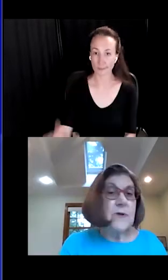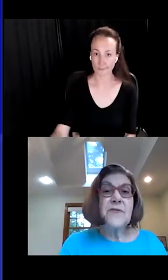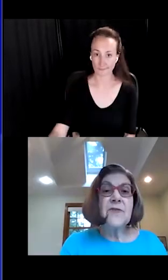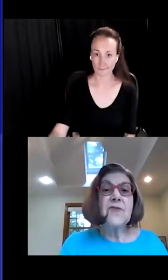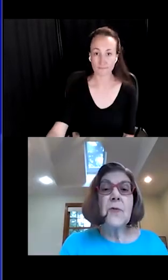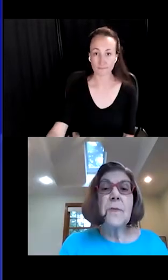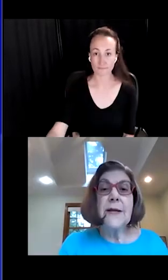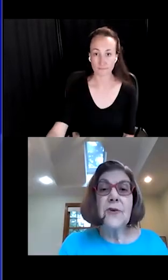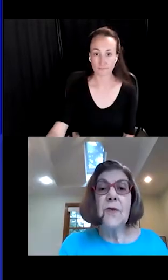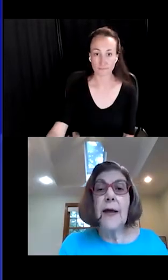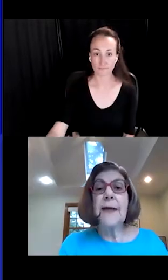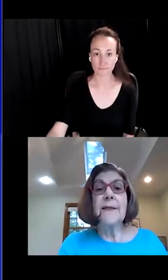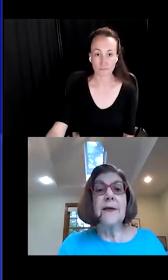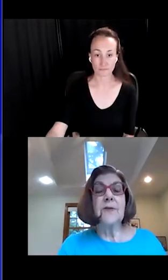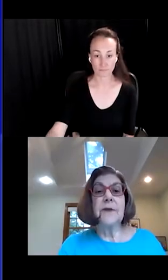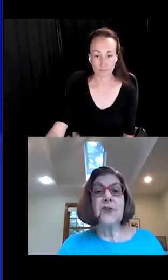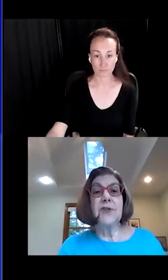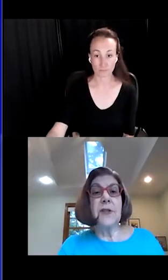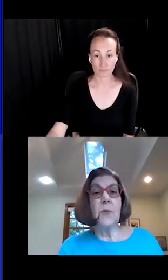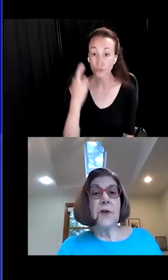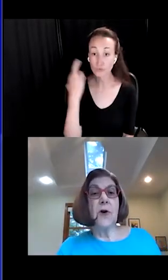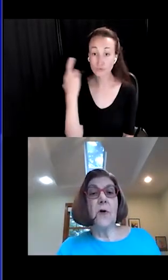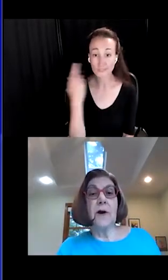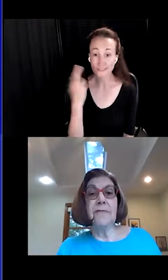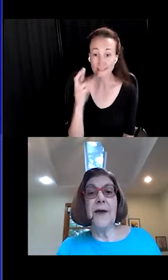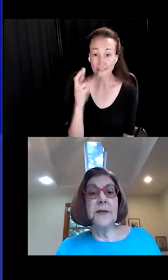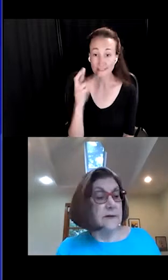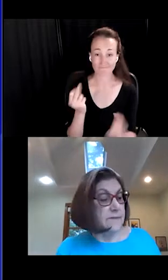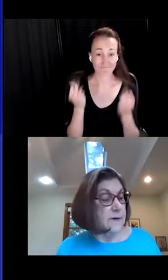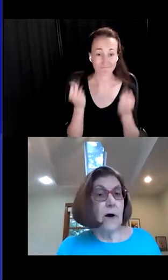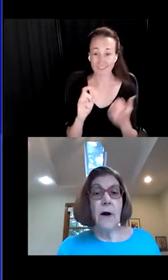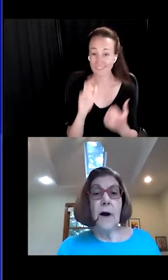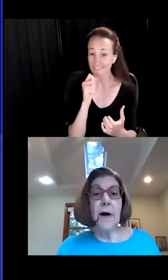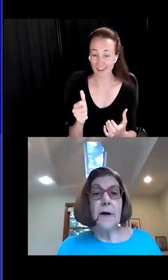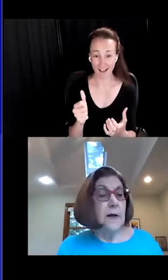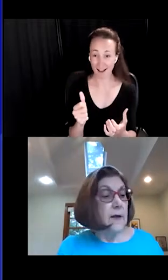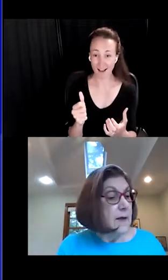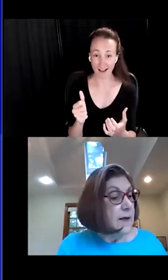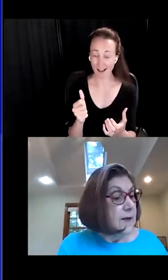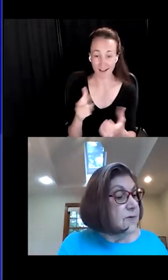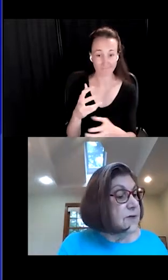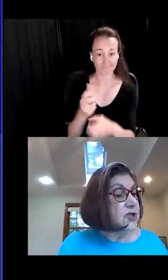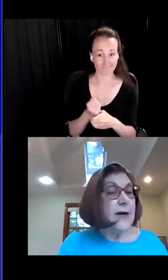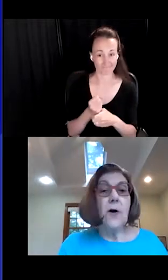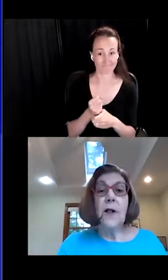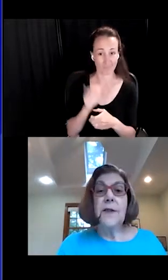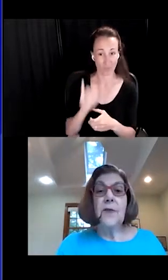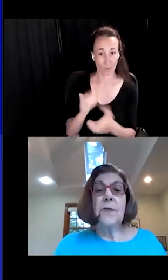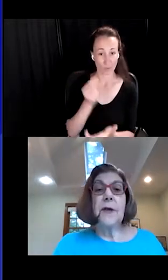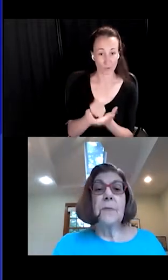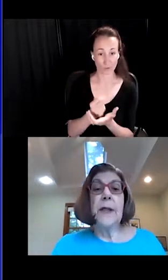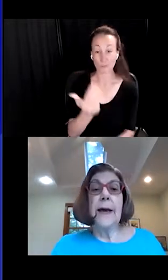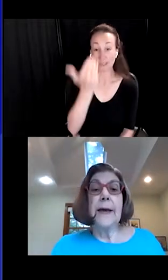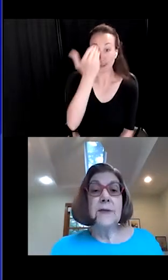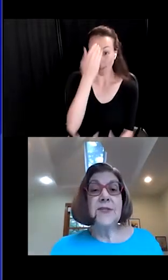The reasons so many do not get the interventions that we know are effective are, you can check all that you